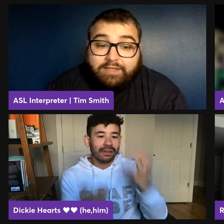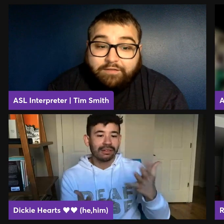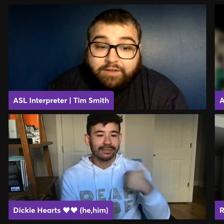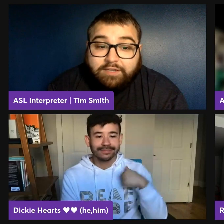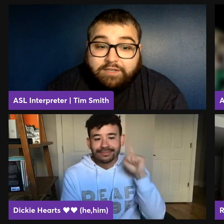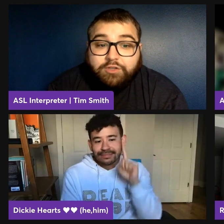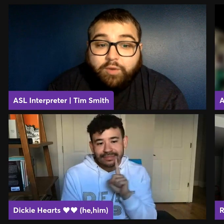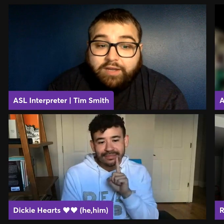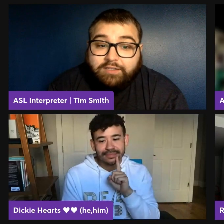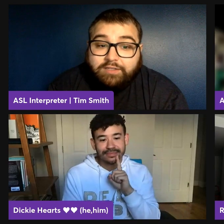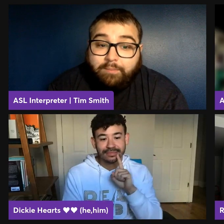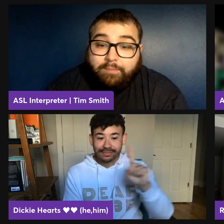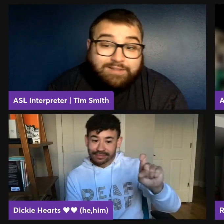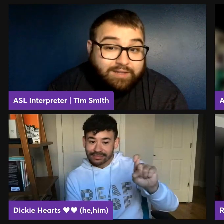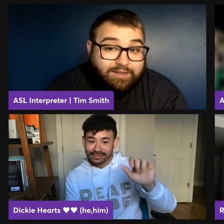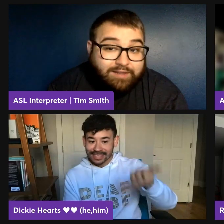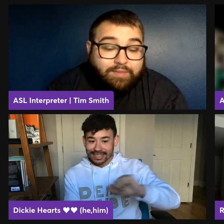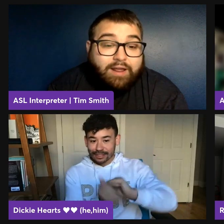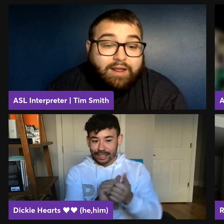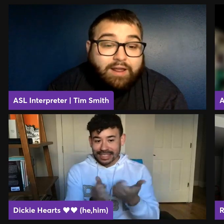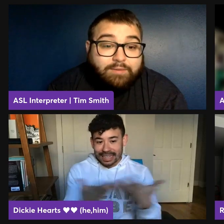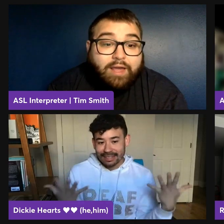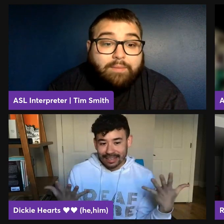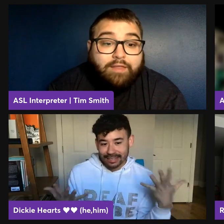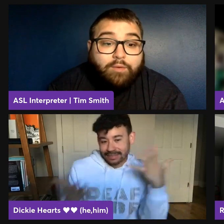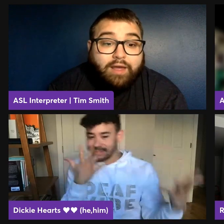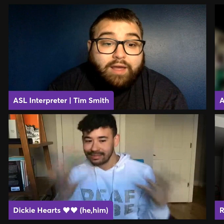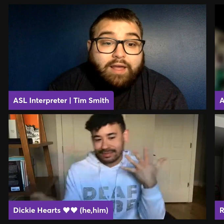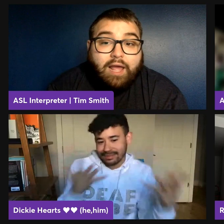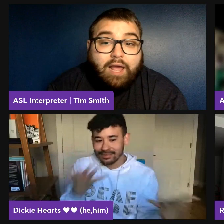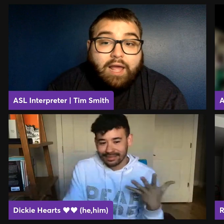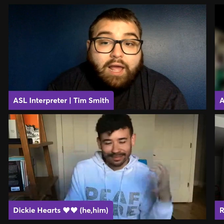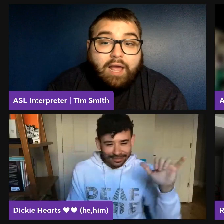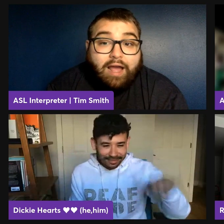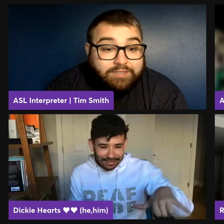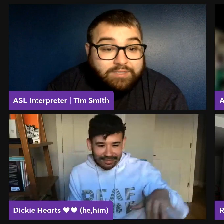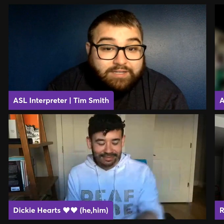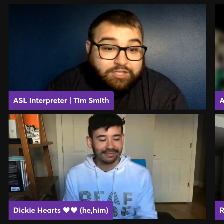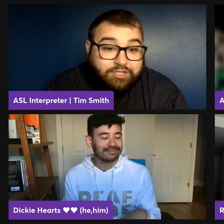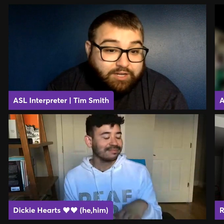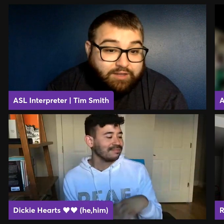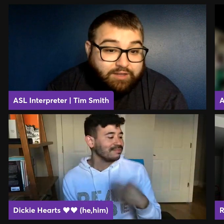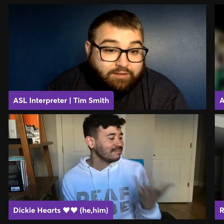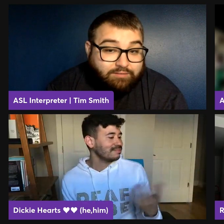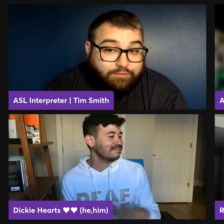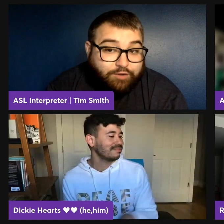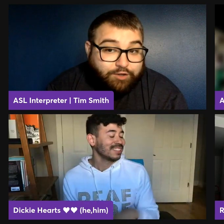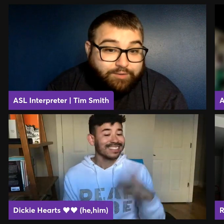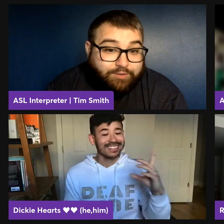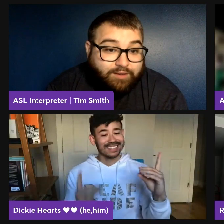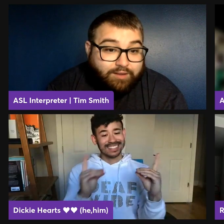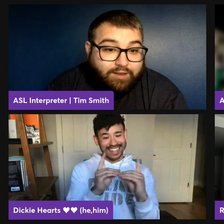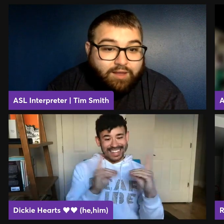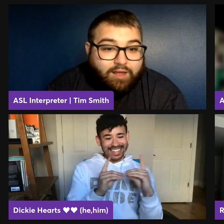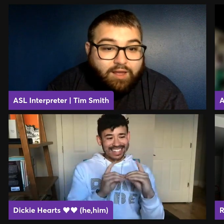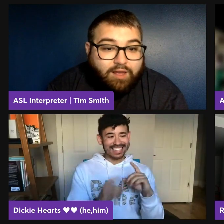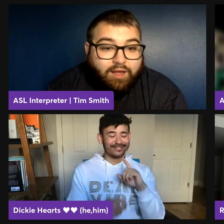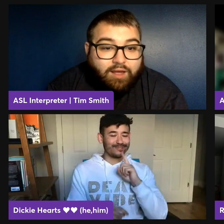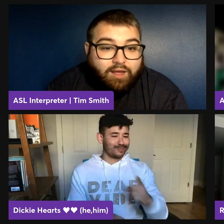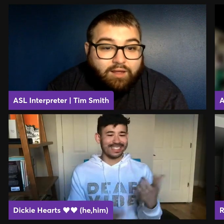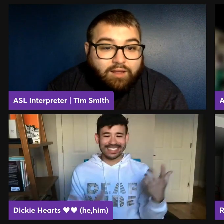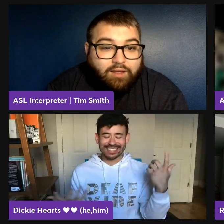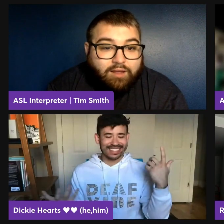I never talk about my deafness. I usually wait until I'm about to meet them and then I let them know, hey, by the way, I am deaf. Does that change anything for you?